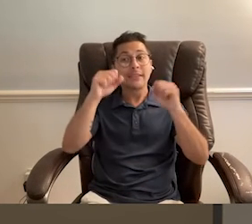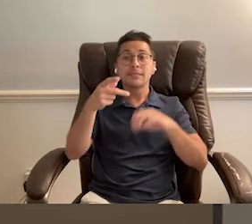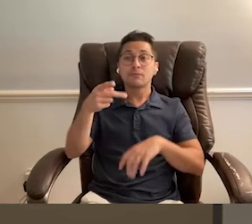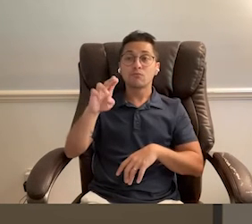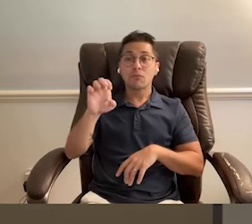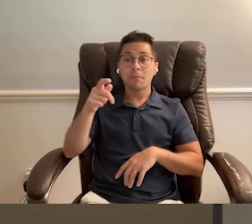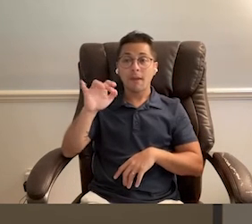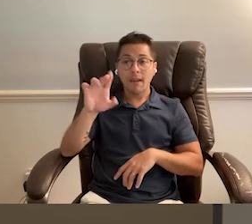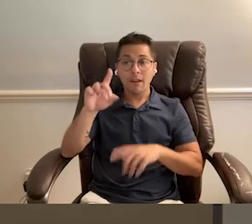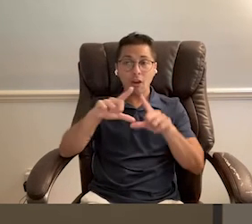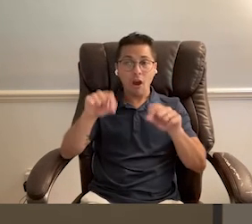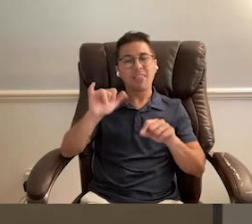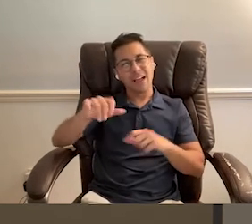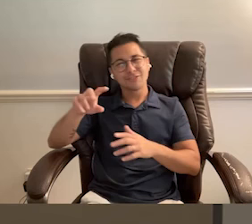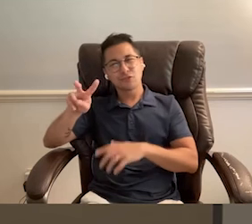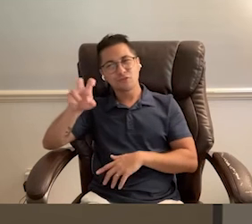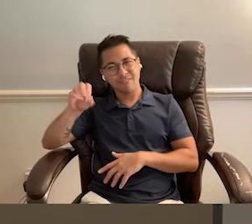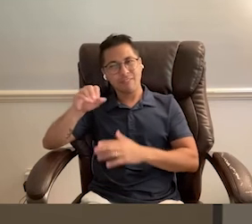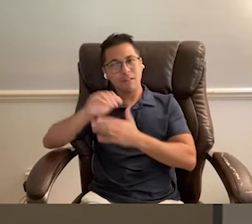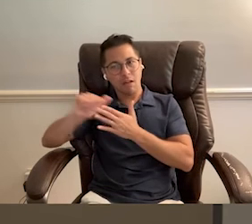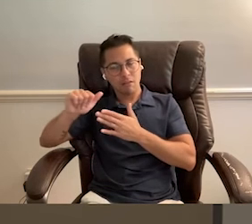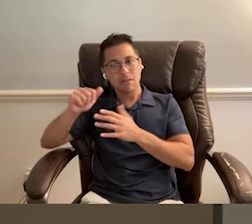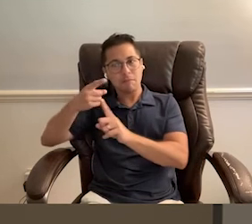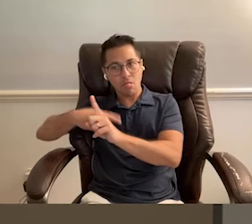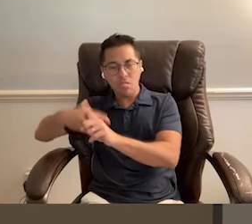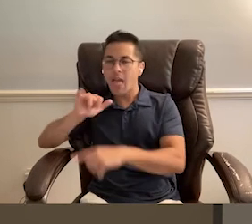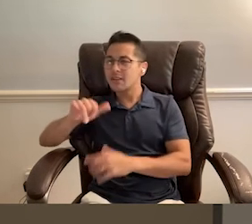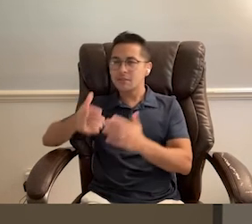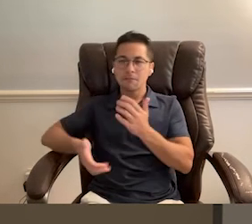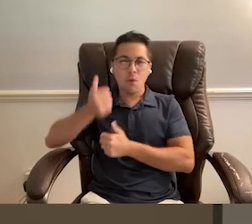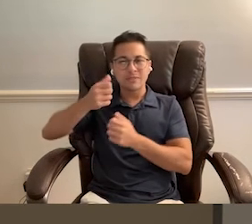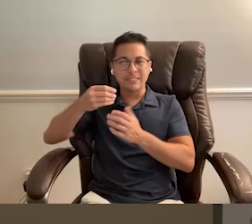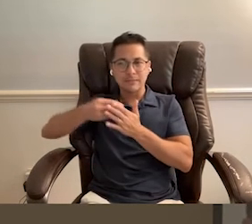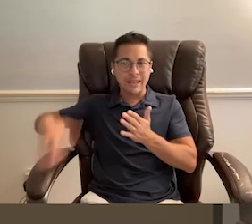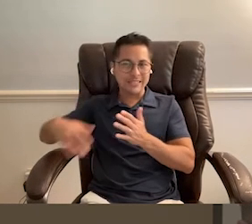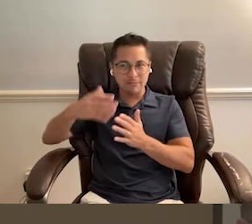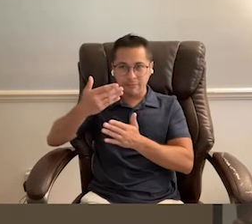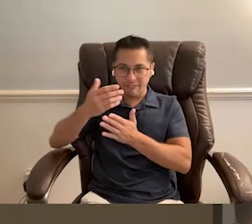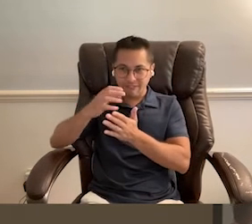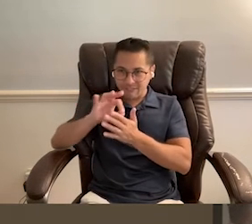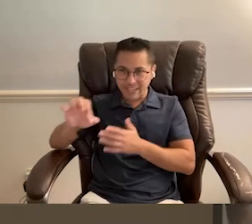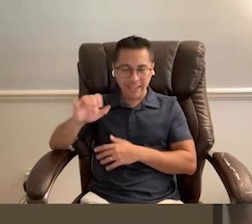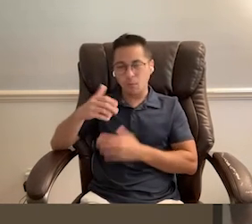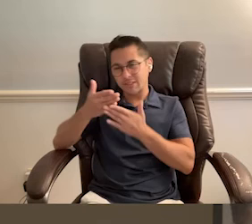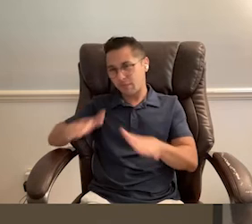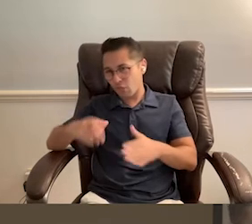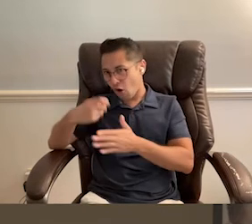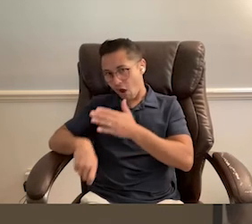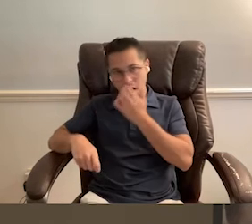month, unfortunately. That's just our most expensive piece, and we split the cost. It costs the state $5, and we make you pay $250, and we'll cover